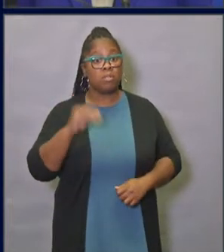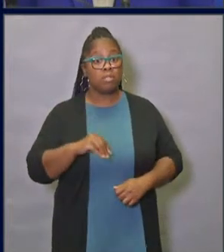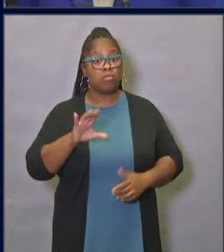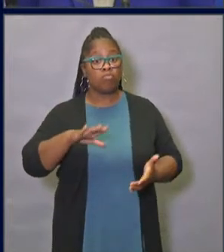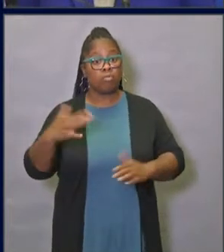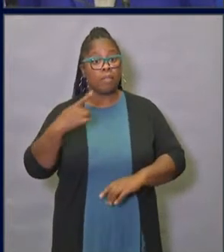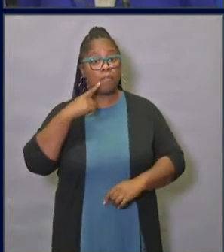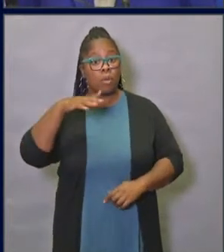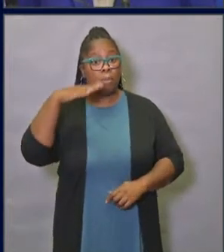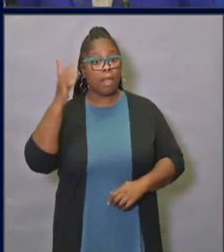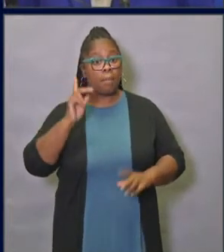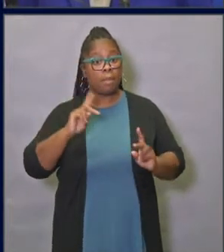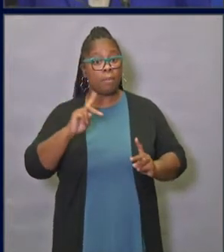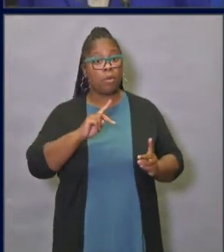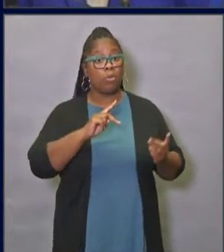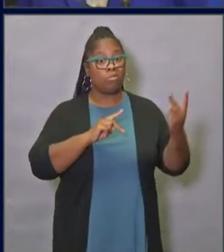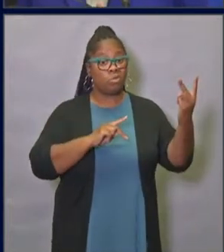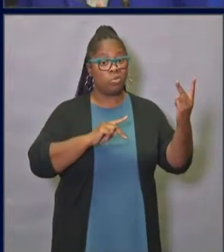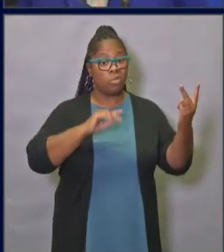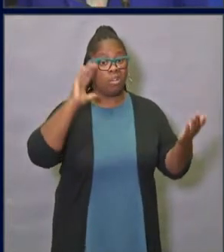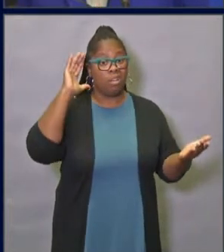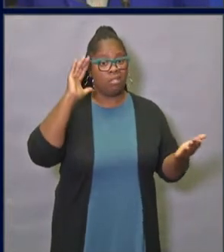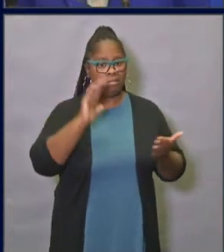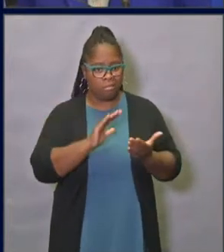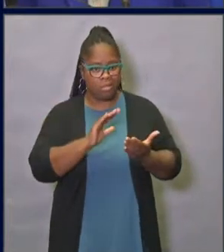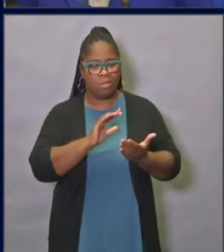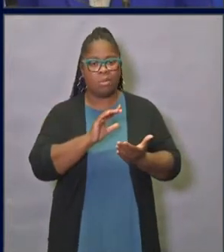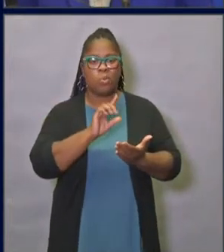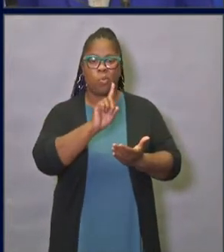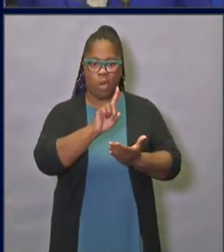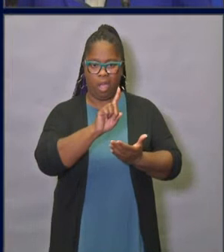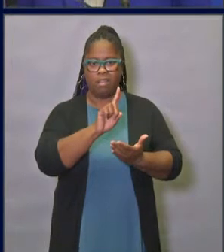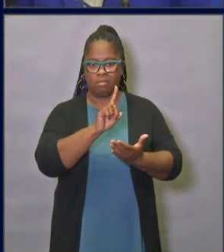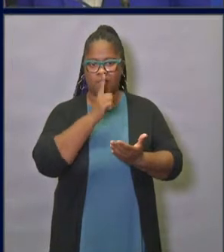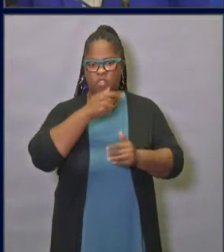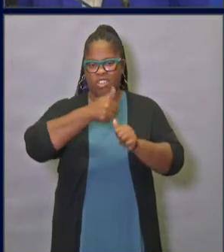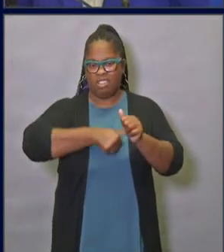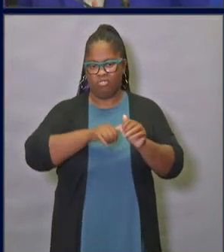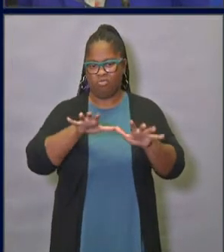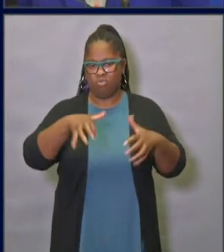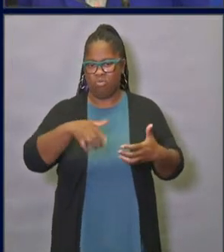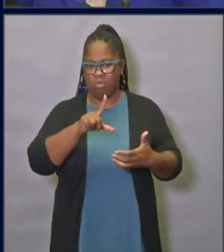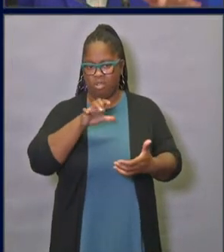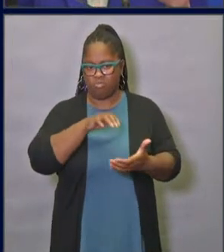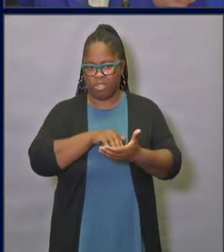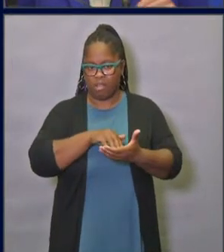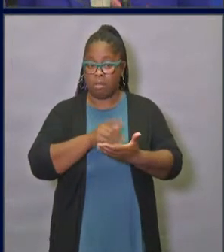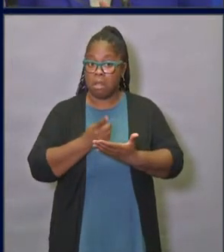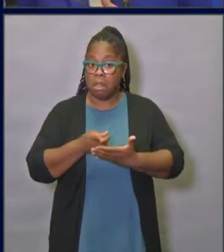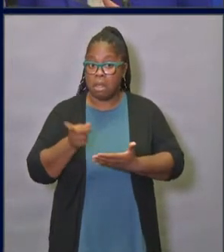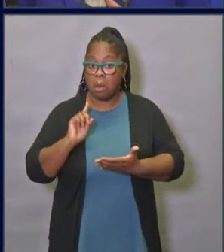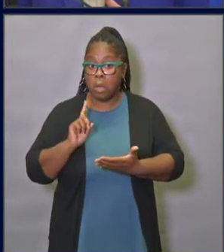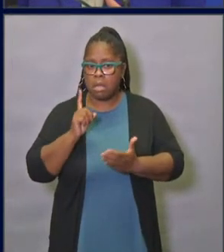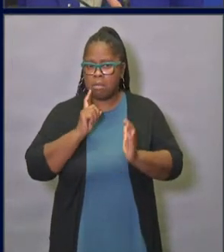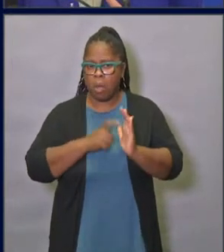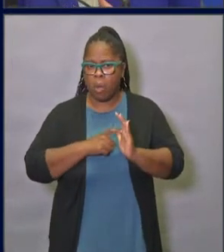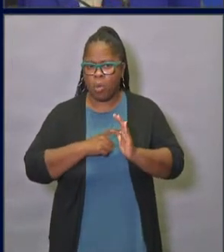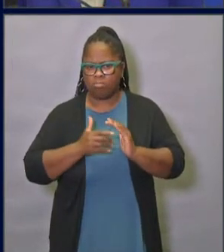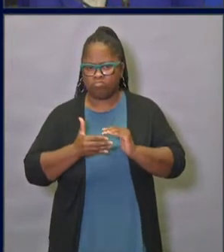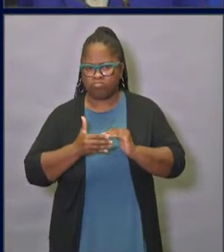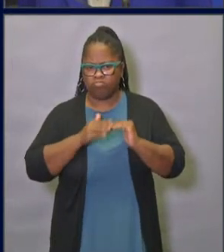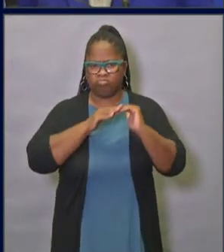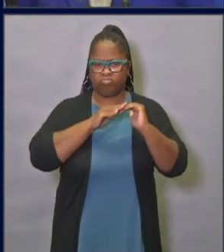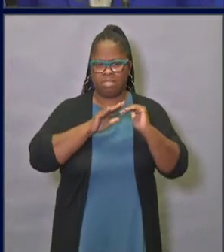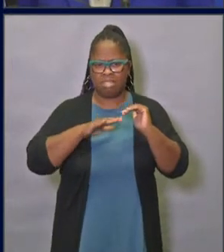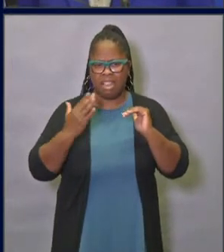amongst Black residents decreased to a little over 1 per 100,000 residents. Last week, we had seen a slight increase in